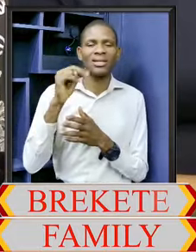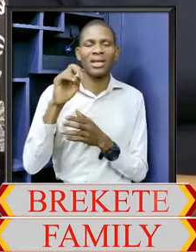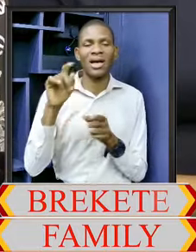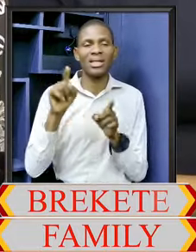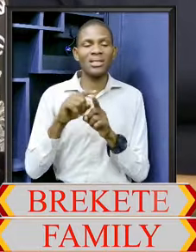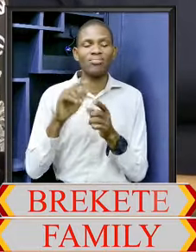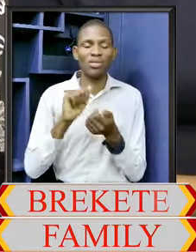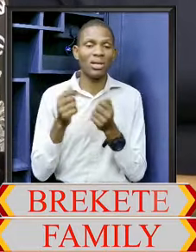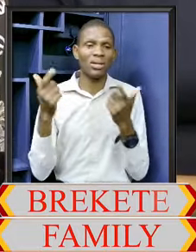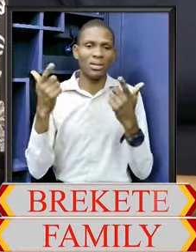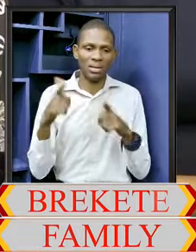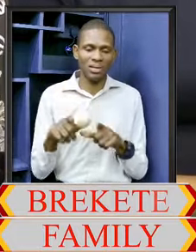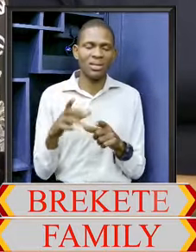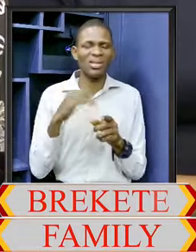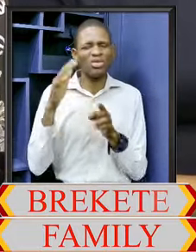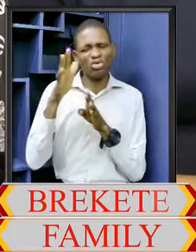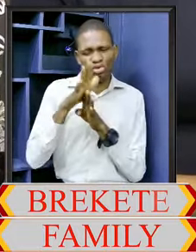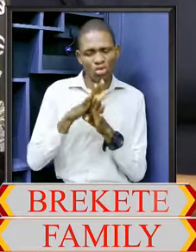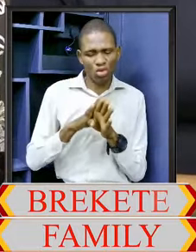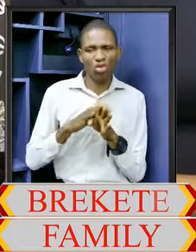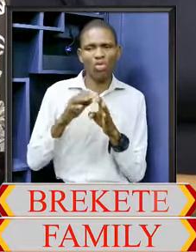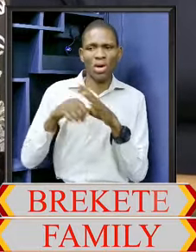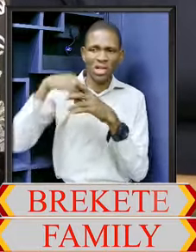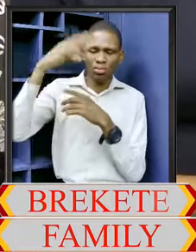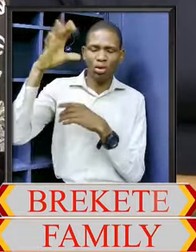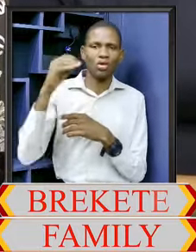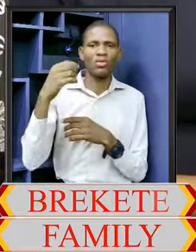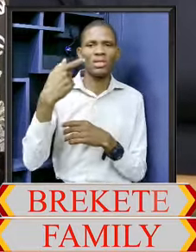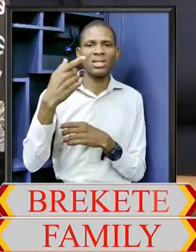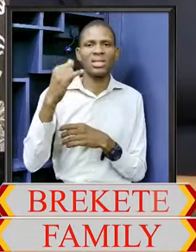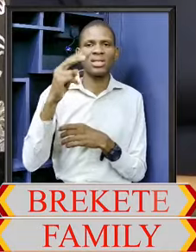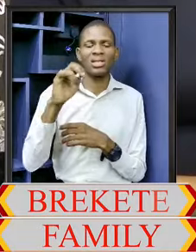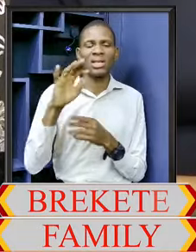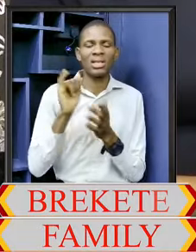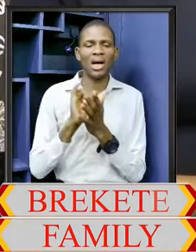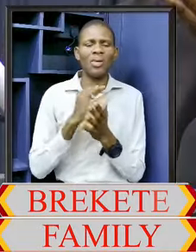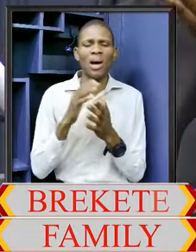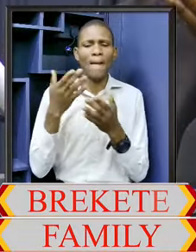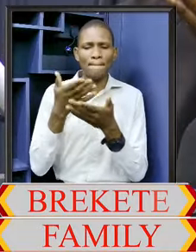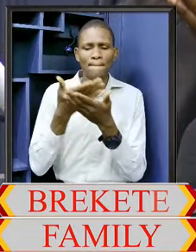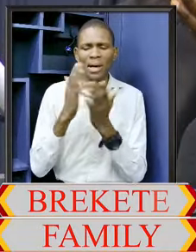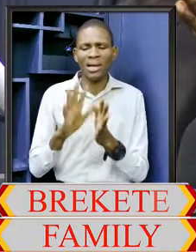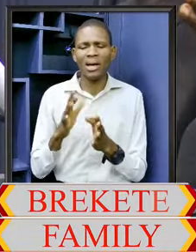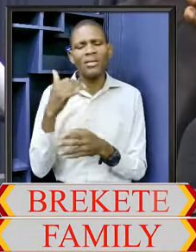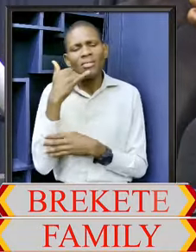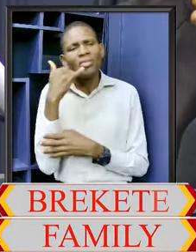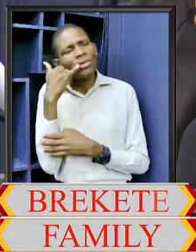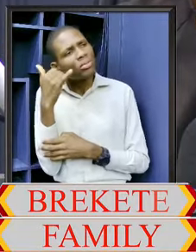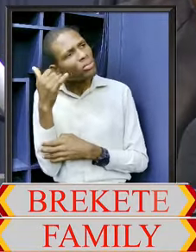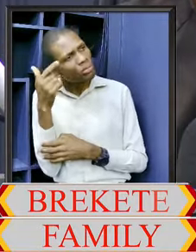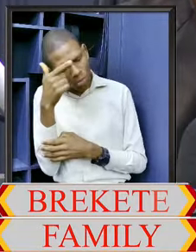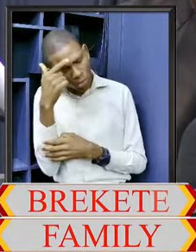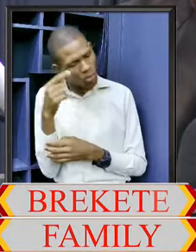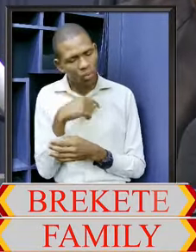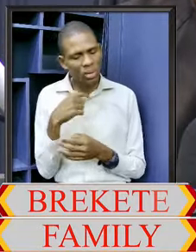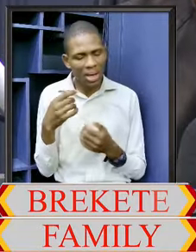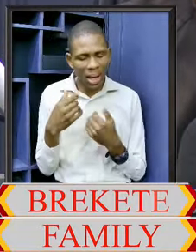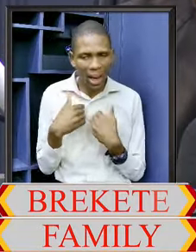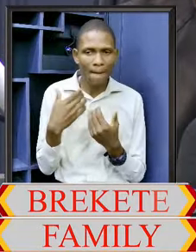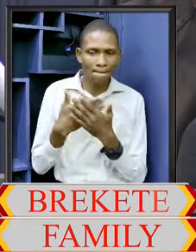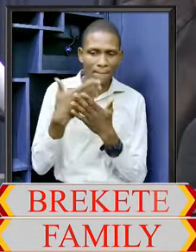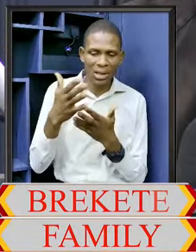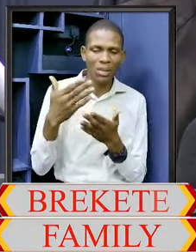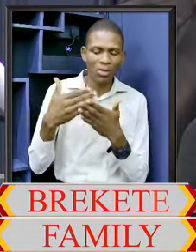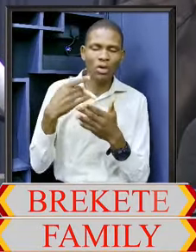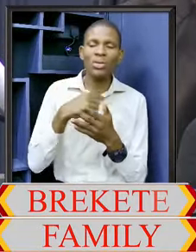can't happen, it can't slow export of ginger. Maybe say our buyers, they call us caller, because who would they get buyer before we go even tell you, say, oh, you